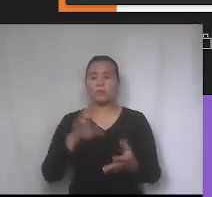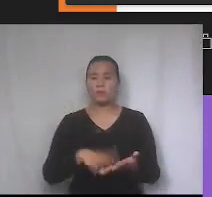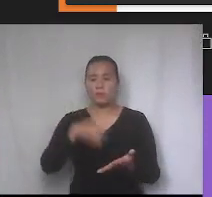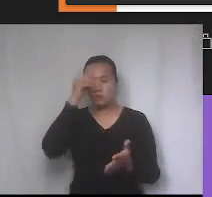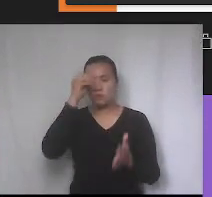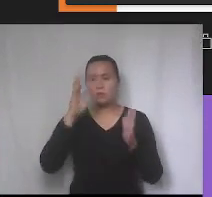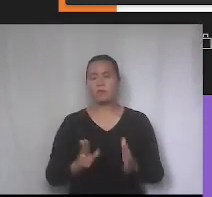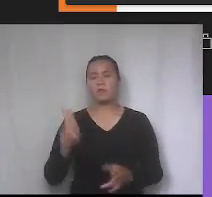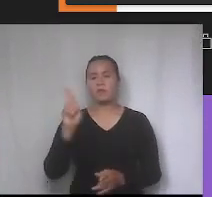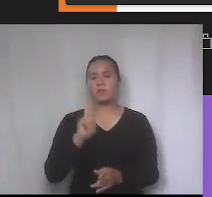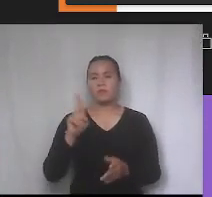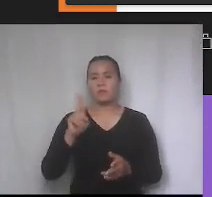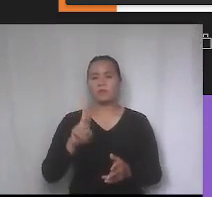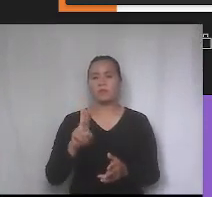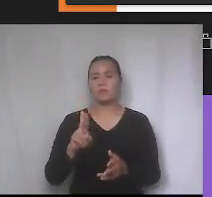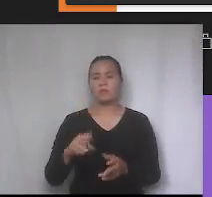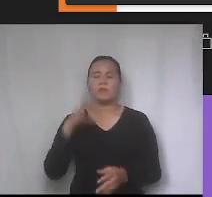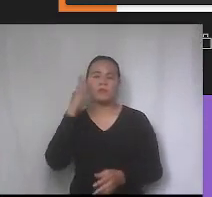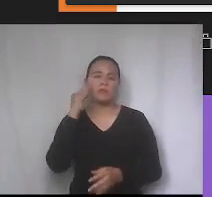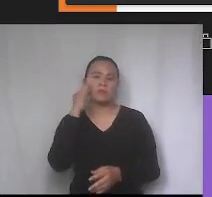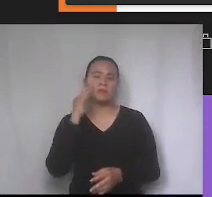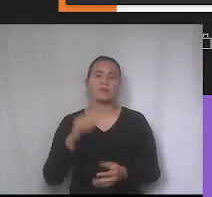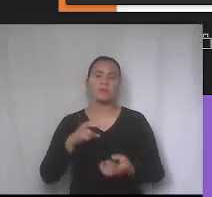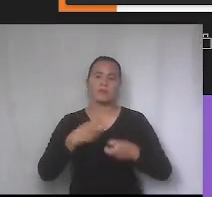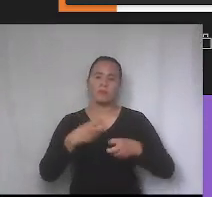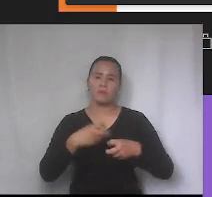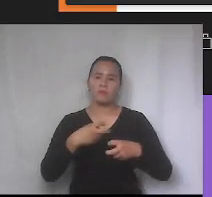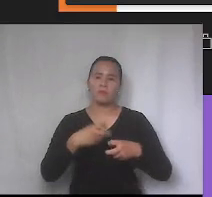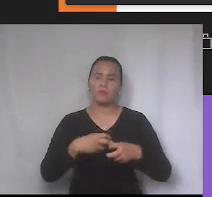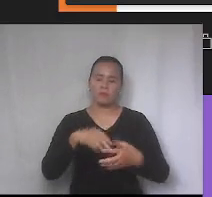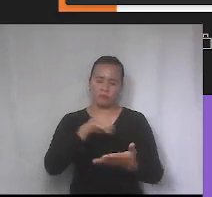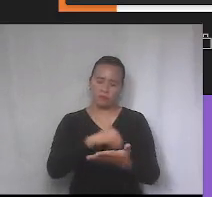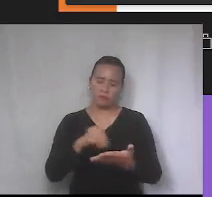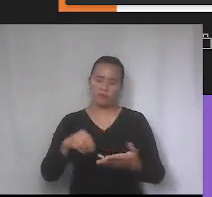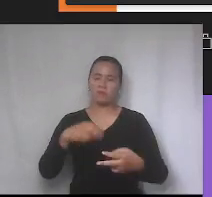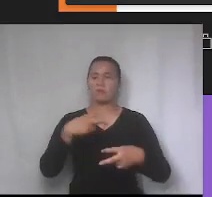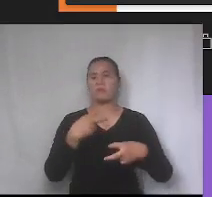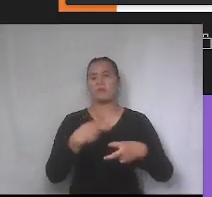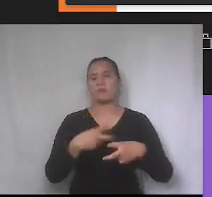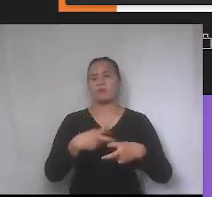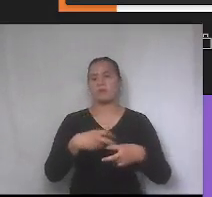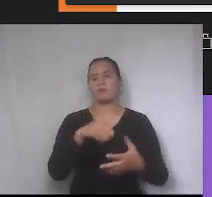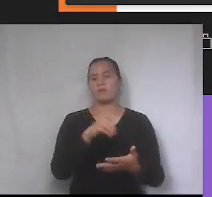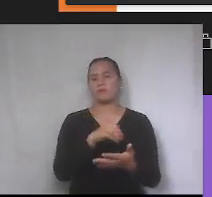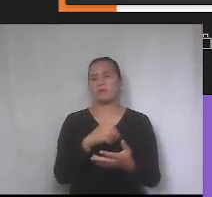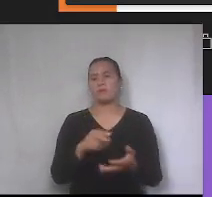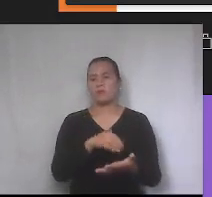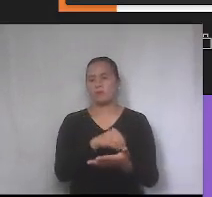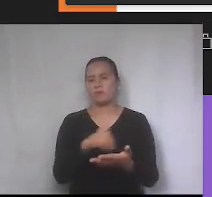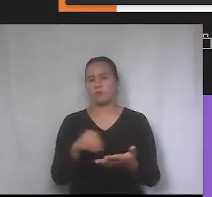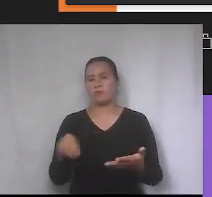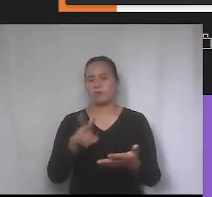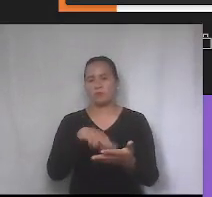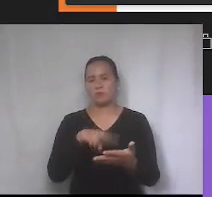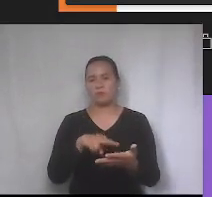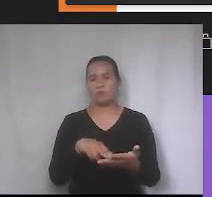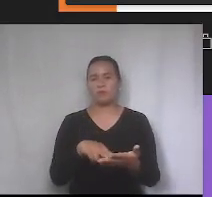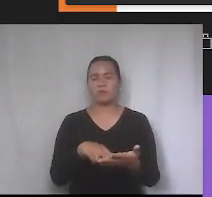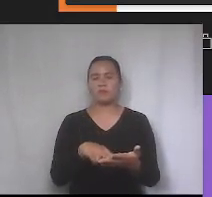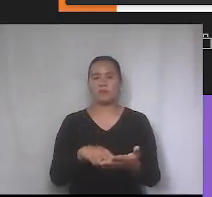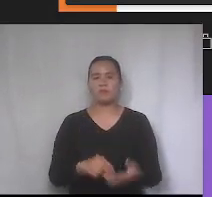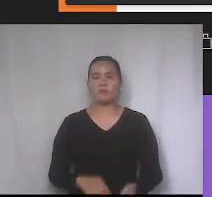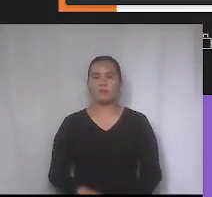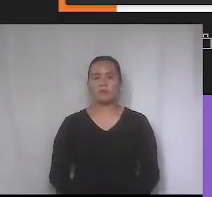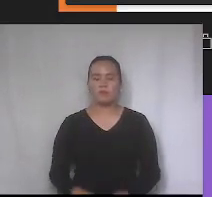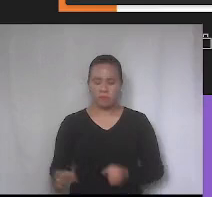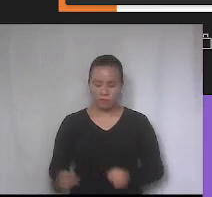with challenges in reading and writing. Specifically, we'll look into decoding words and passages, then